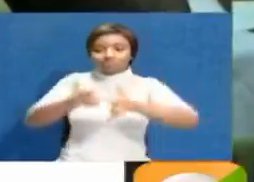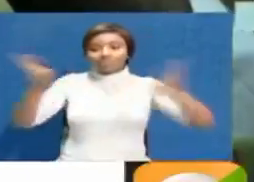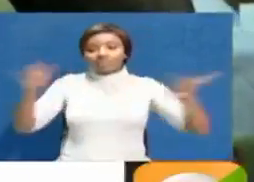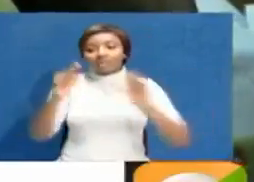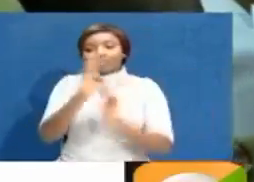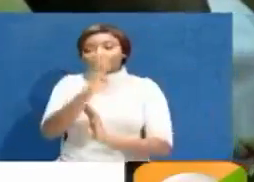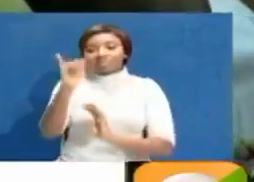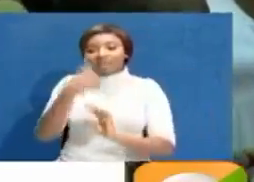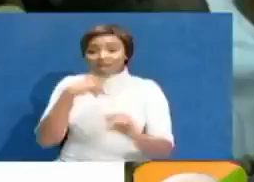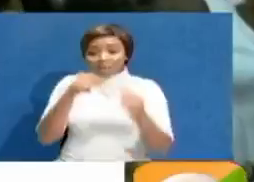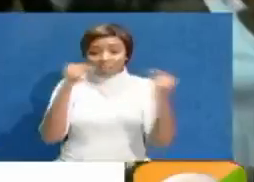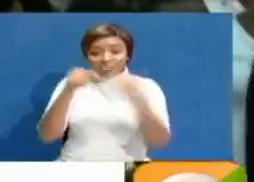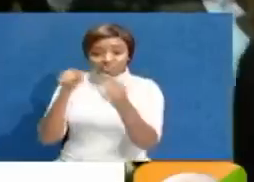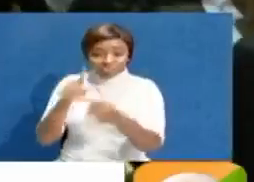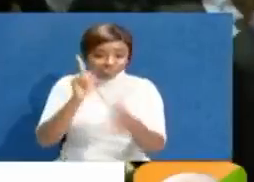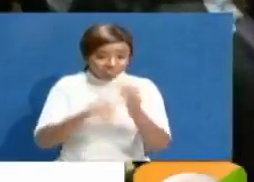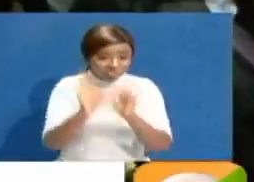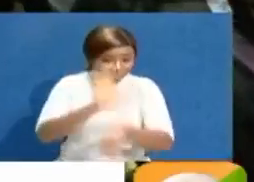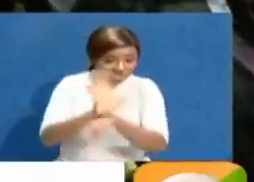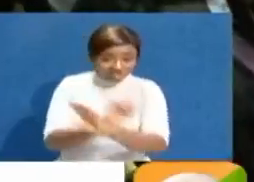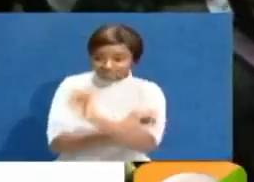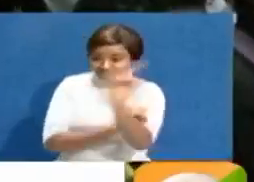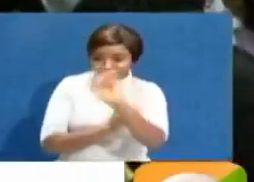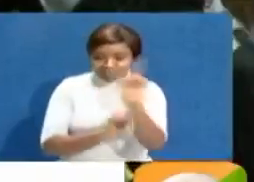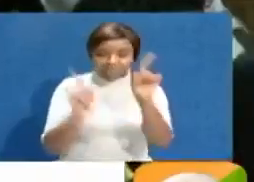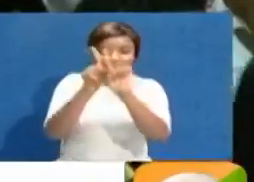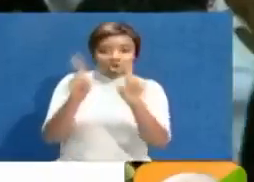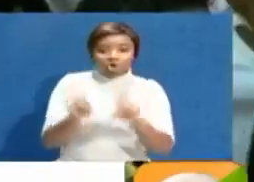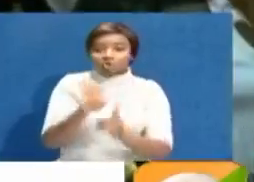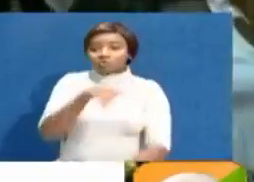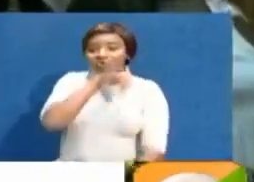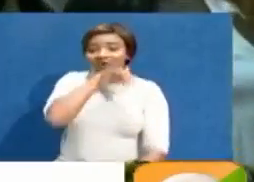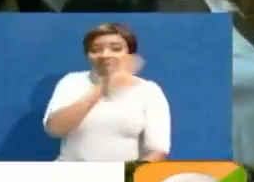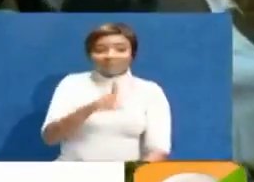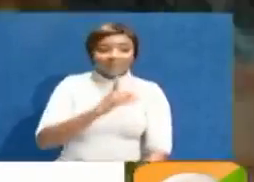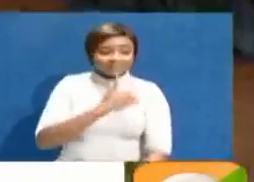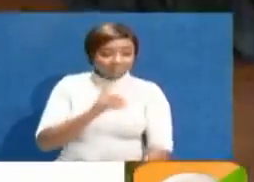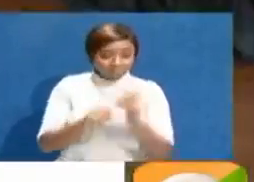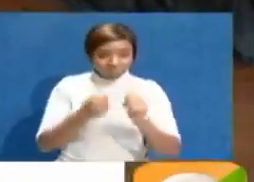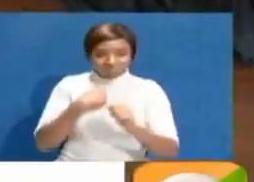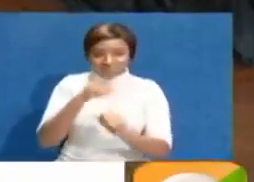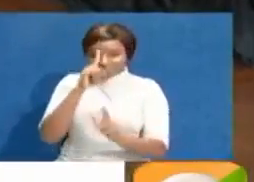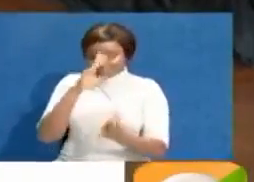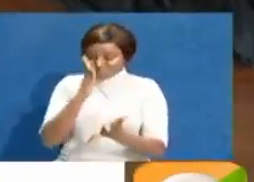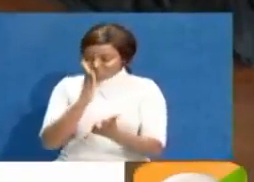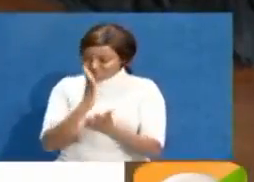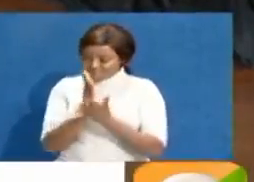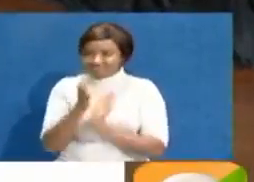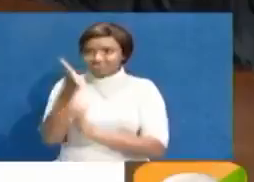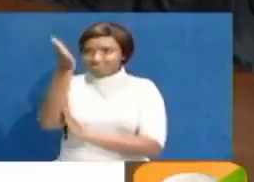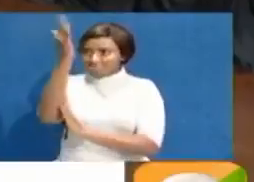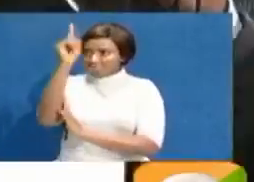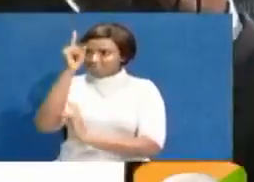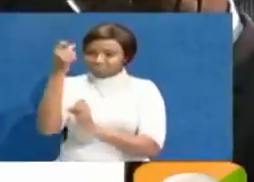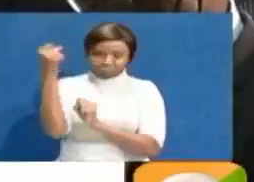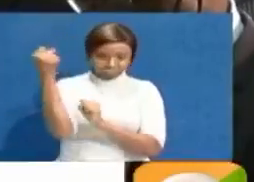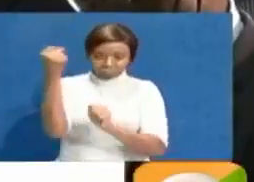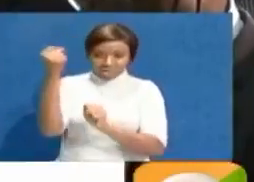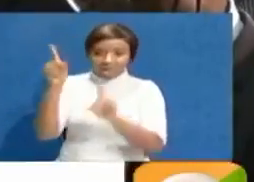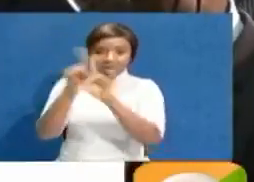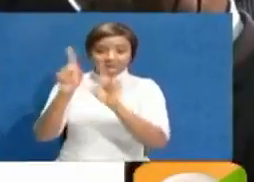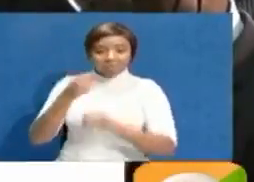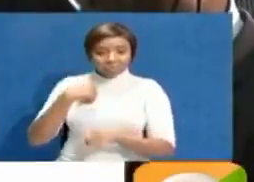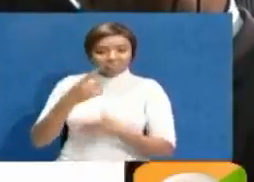church. That is really Raila fought off his critics, insisting that he is a believer and a God-fearing man, contrary to